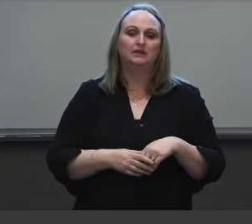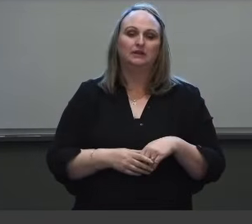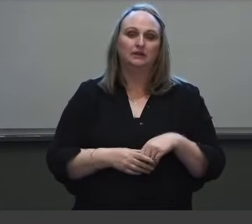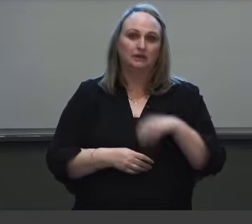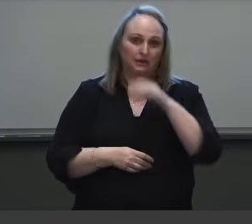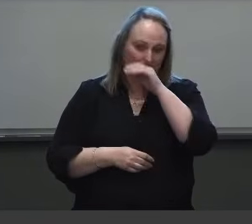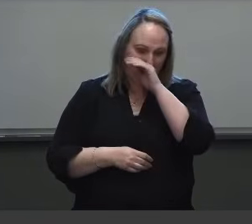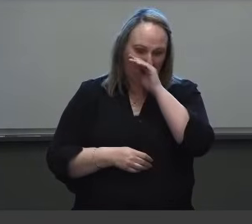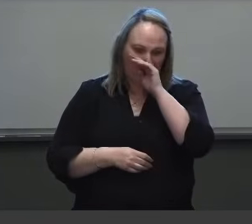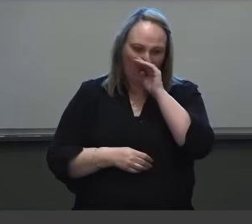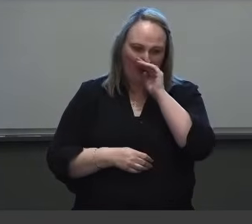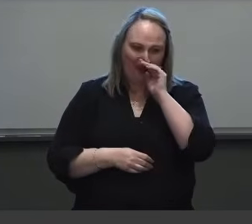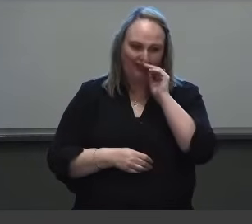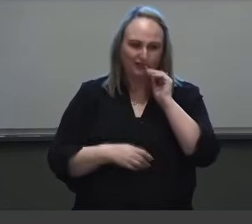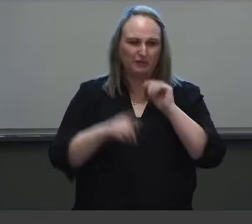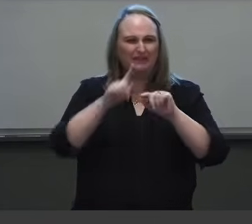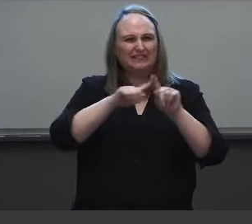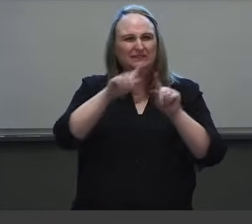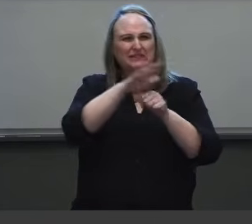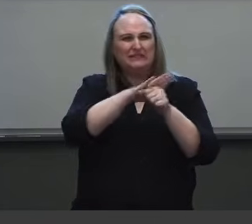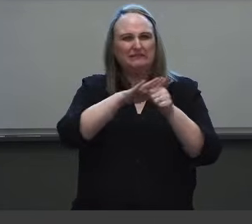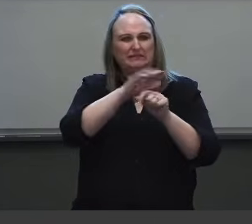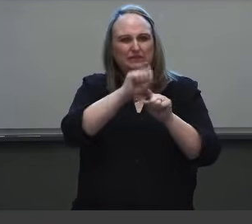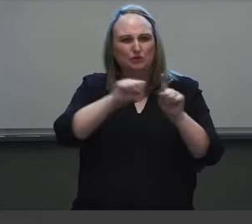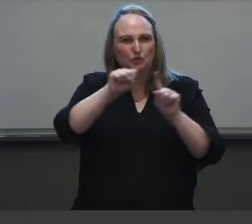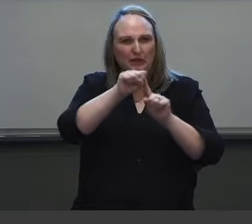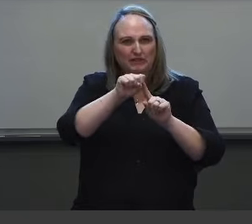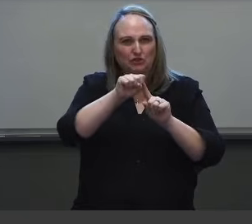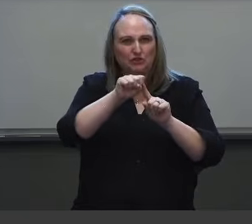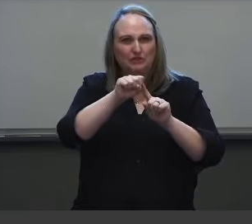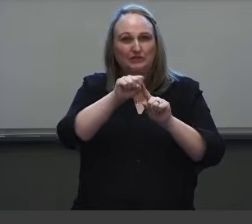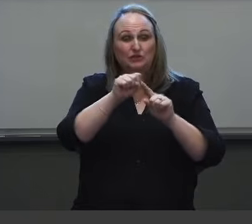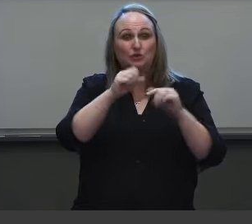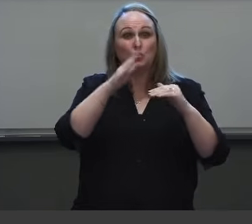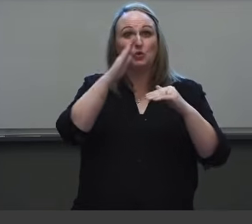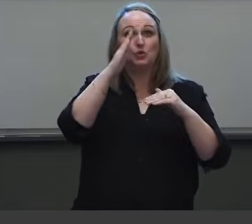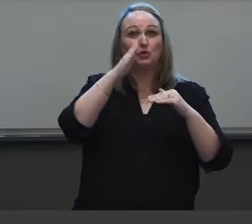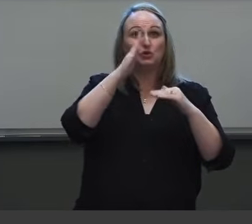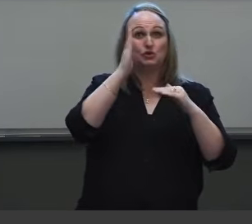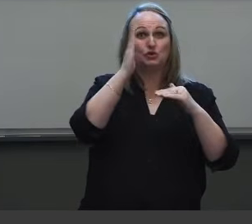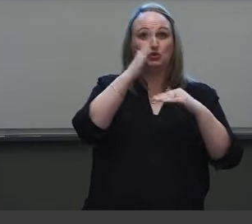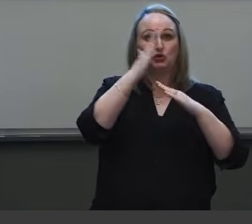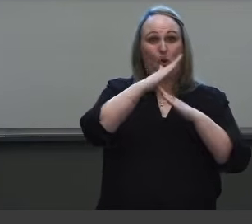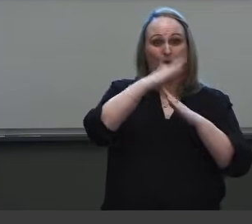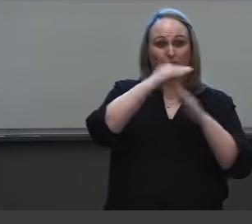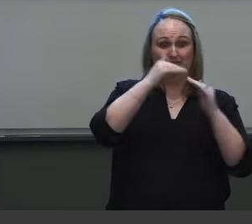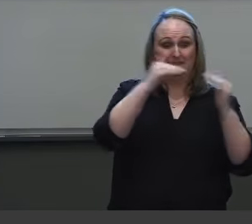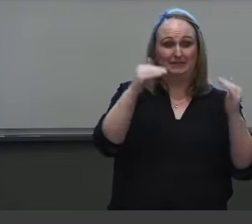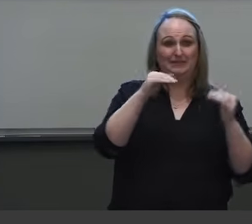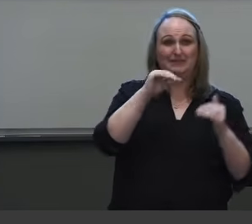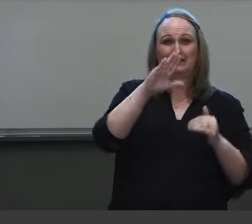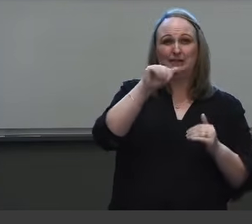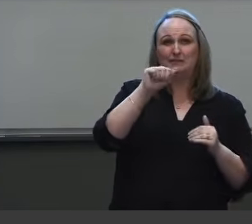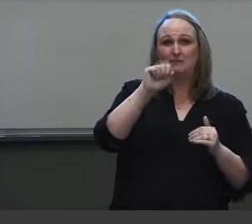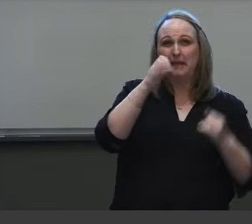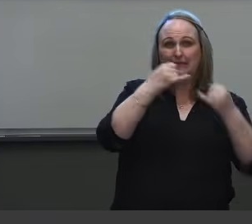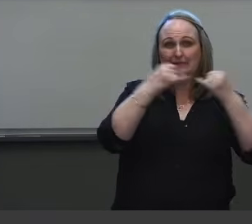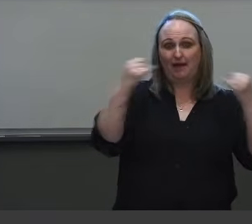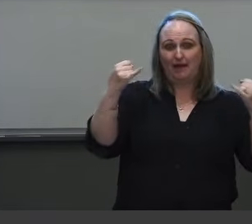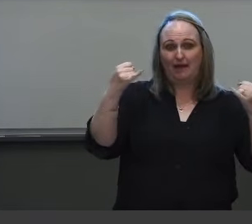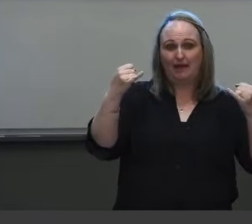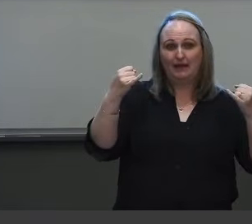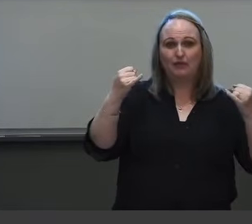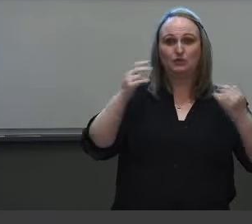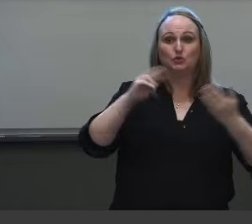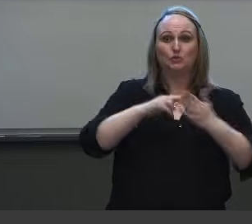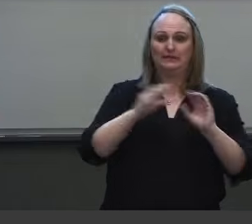different conditions. So the top one where you see baseline, if you can see that. Baseline means